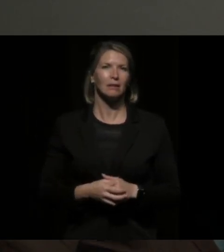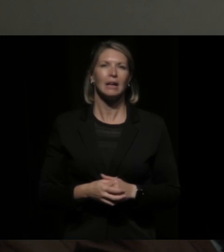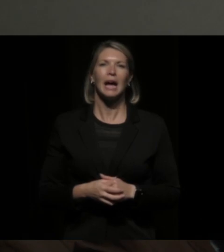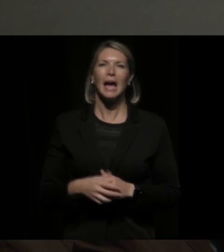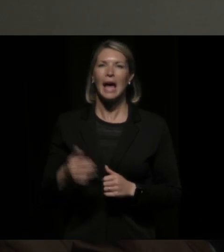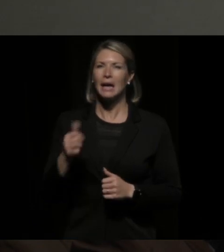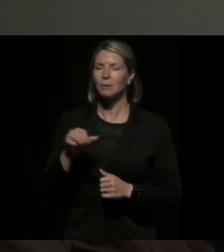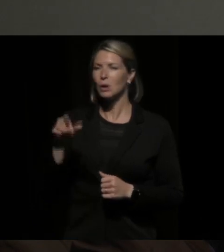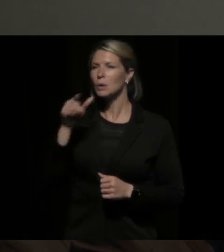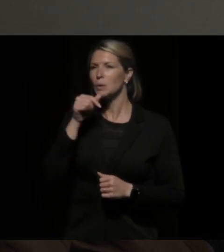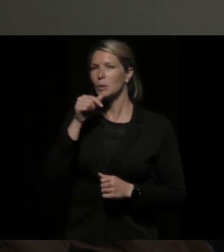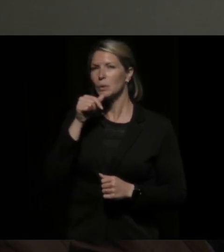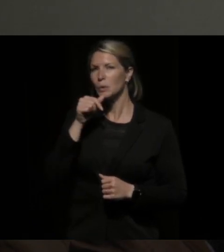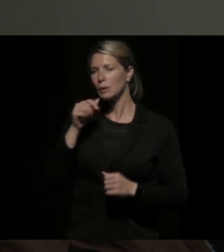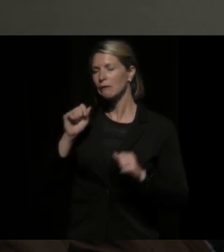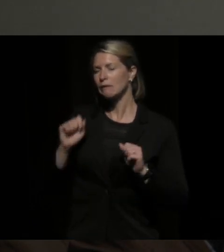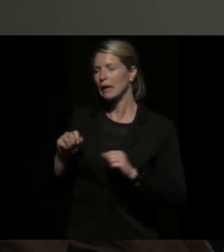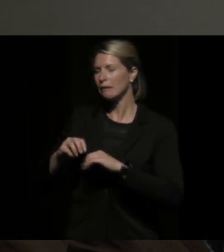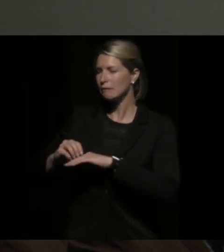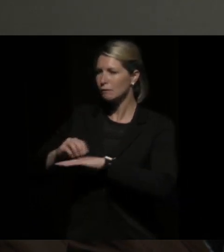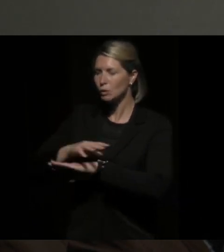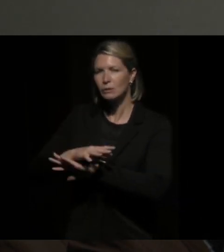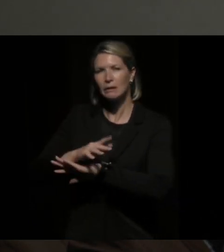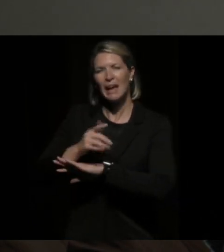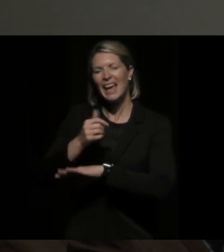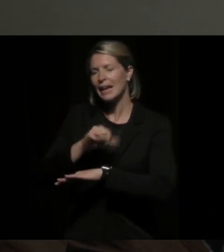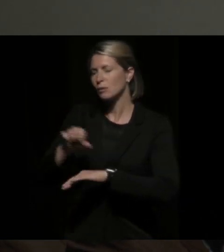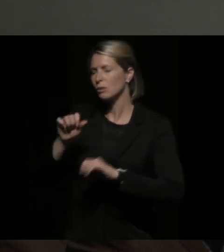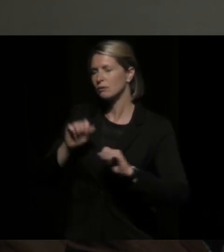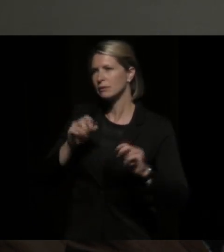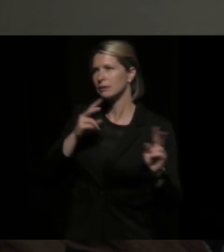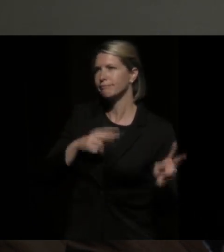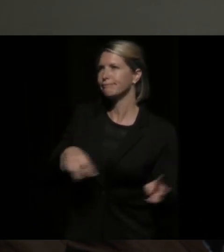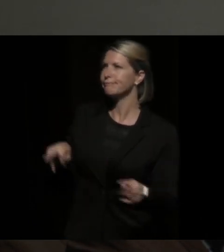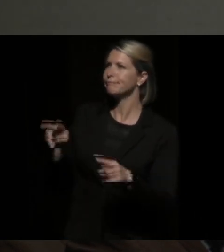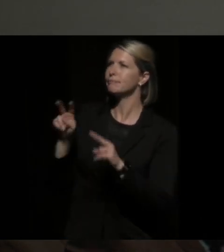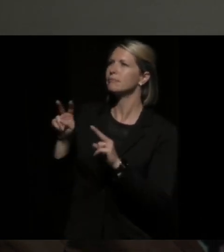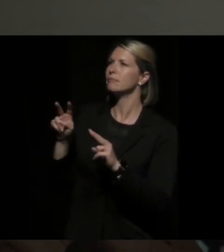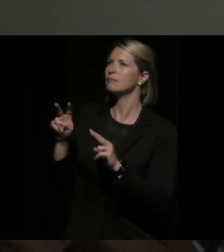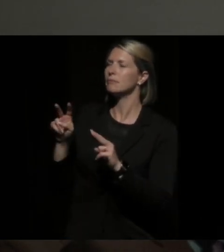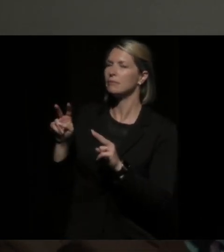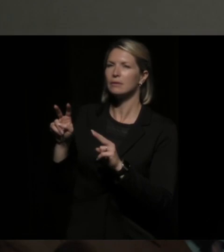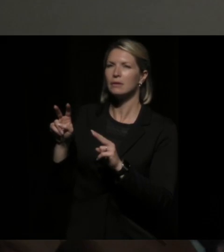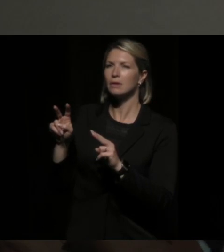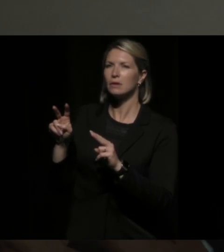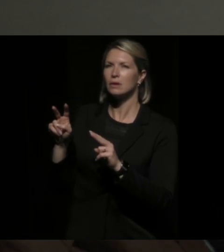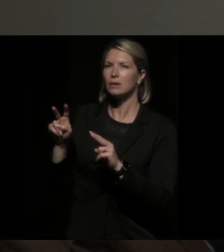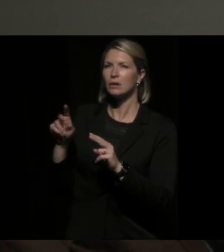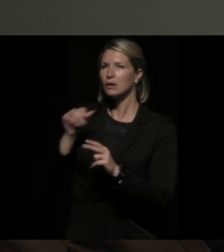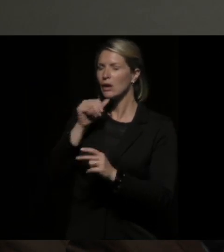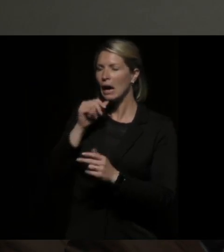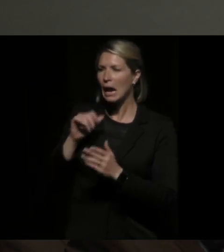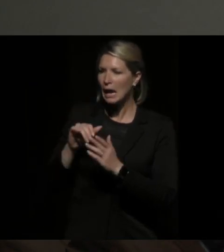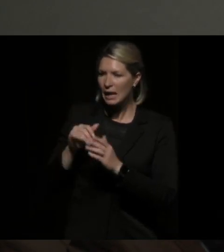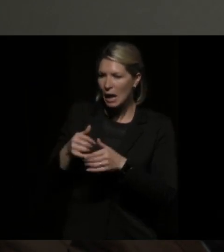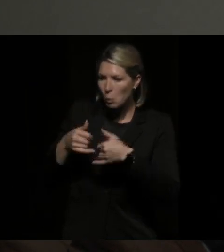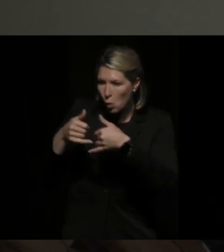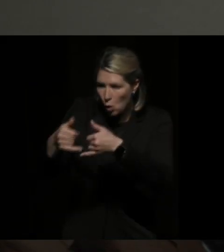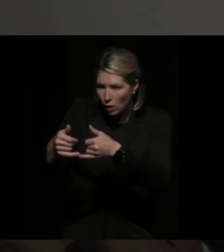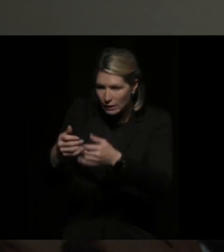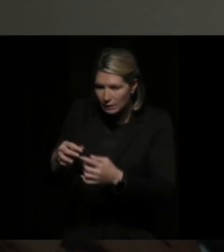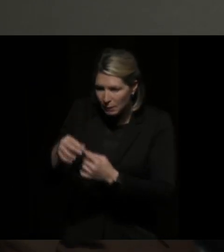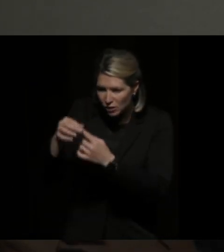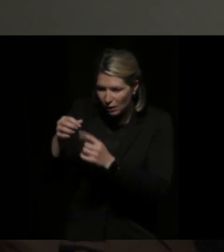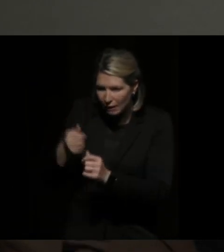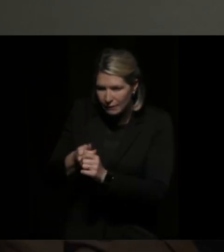people, and indeed any individual and leader, is not, however, the award itself.